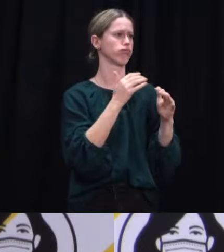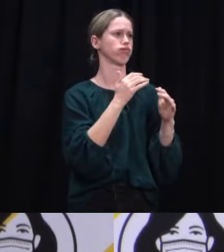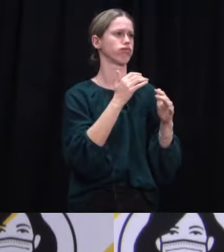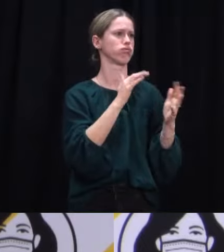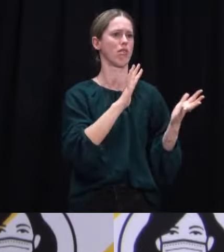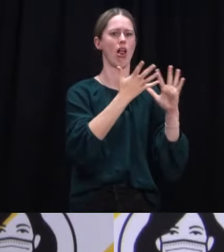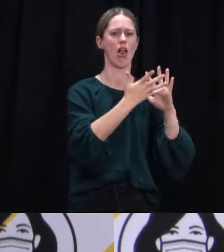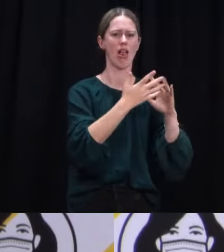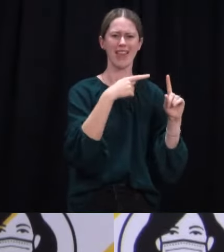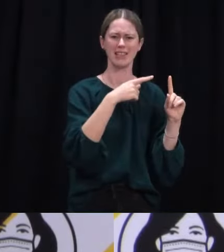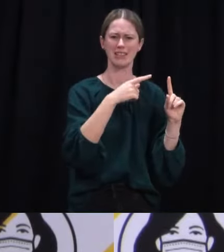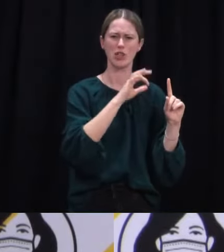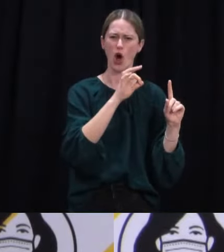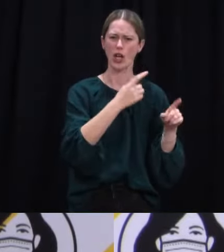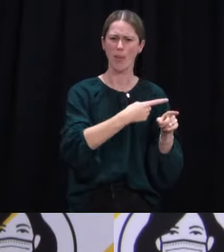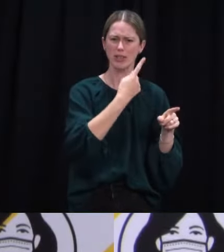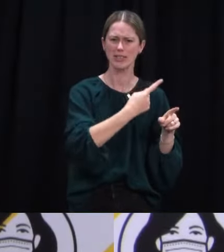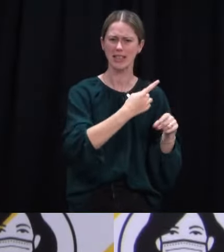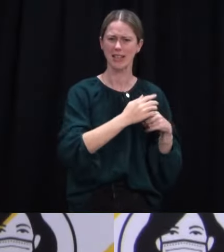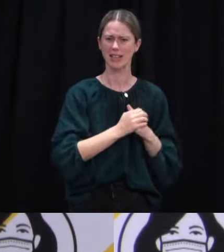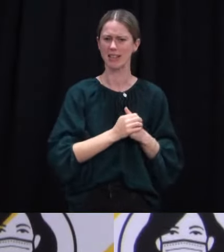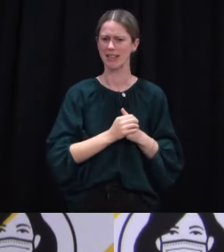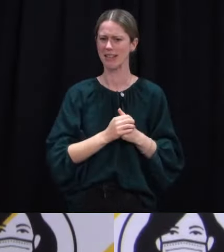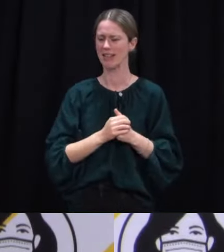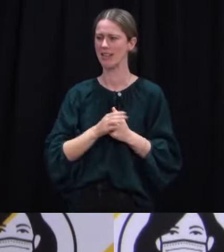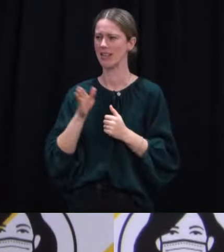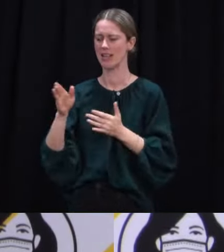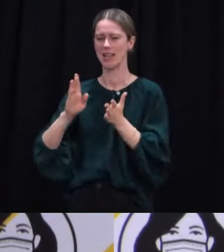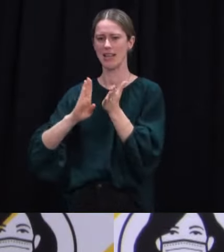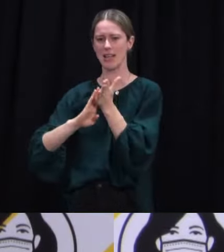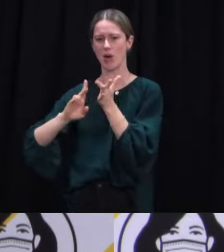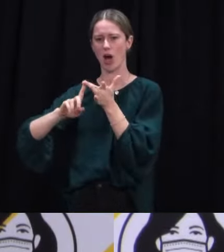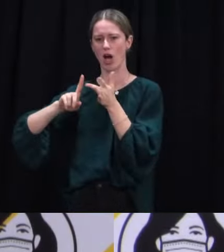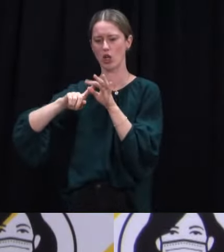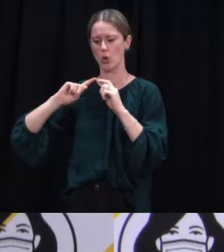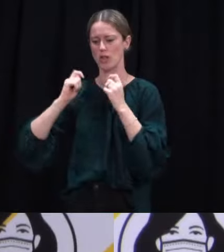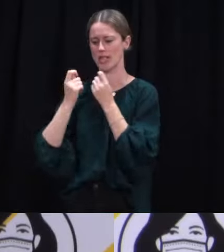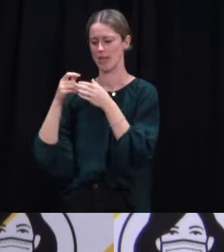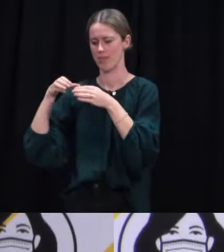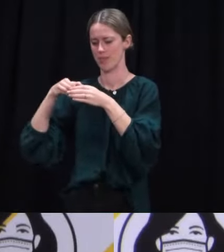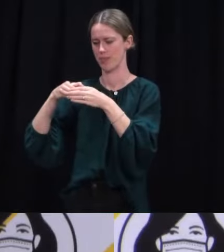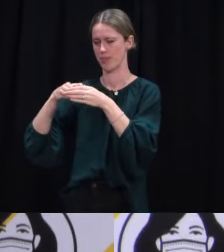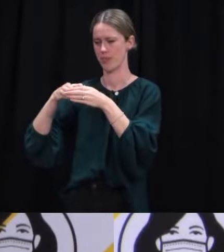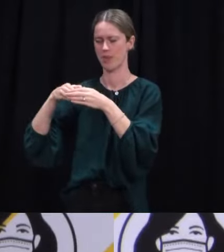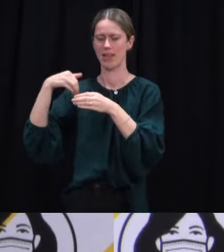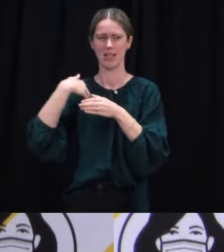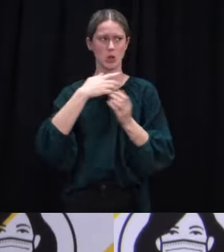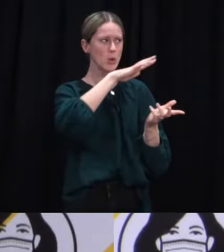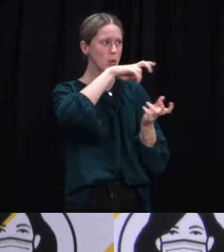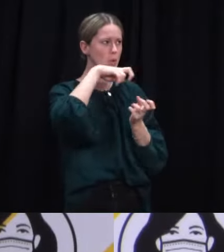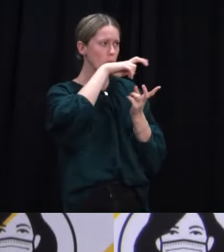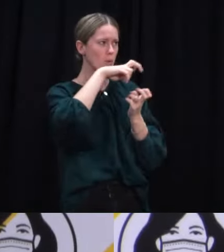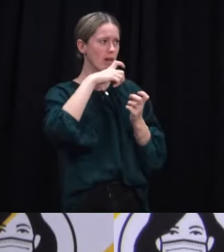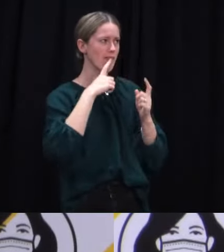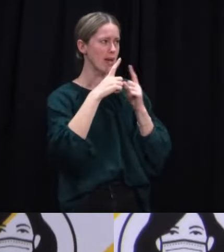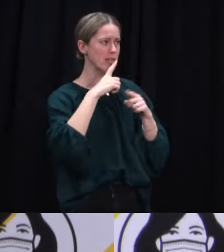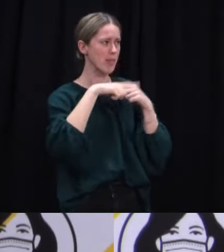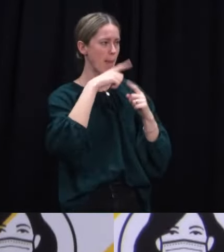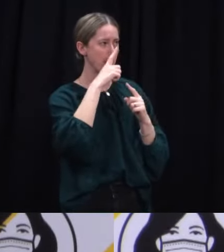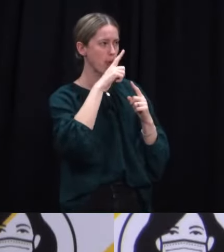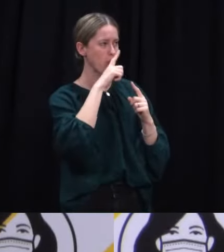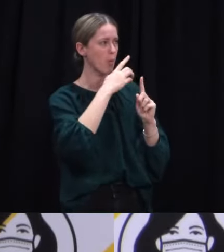enough of an emergency? Look, the MIQ team who assess that need to know as much as possible about people before